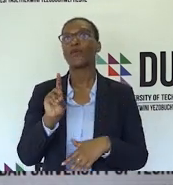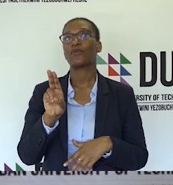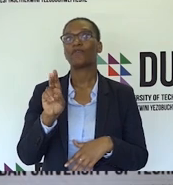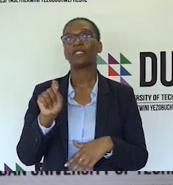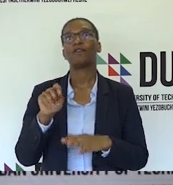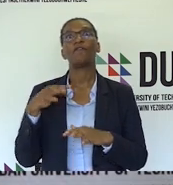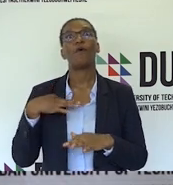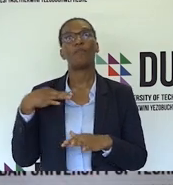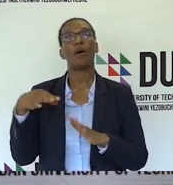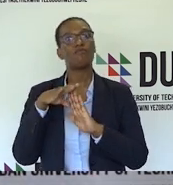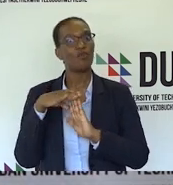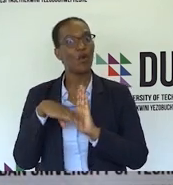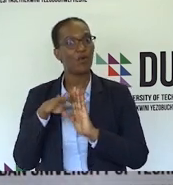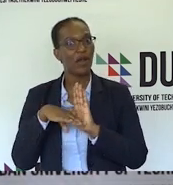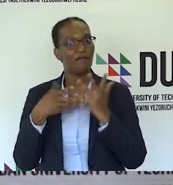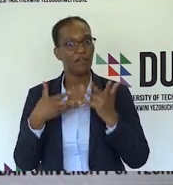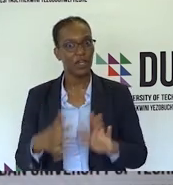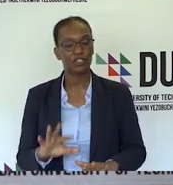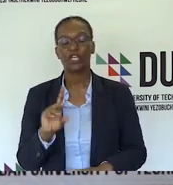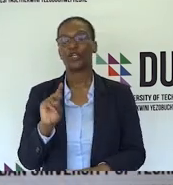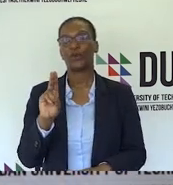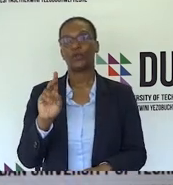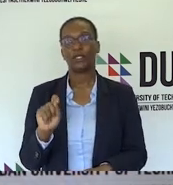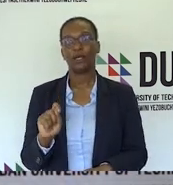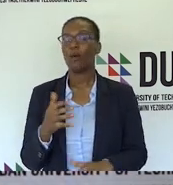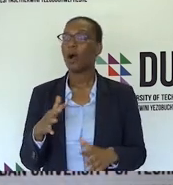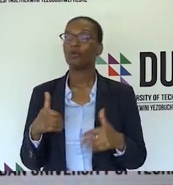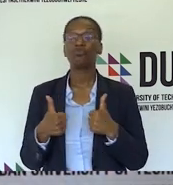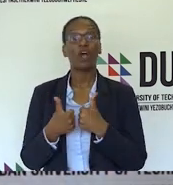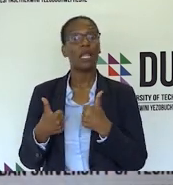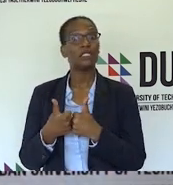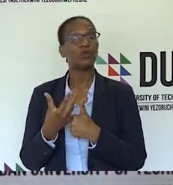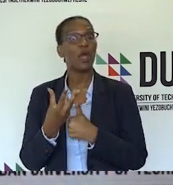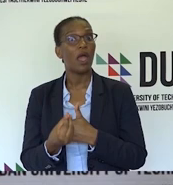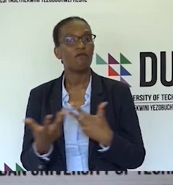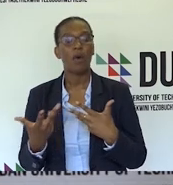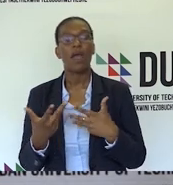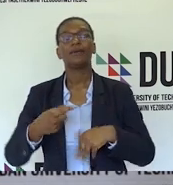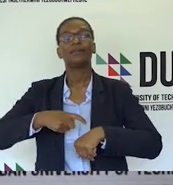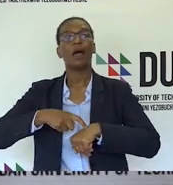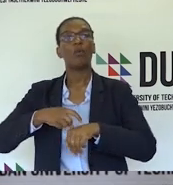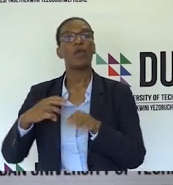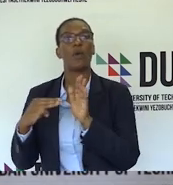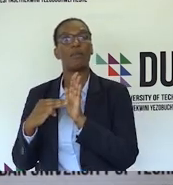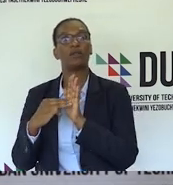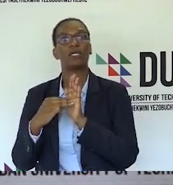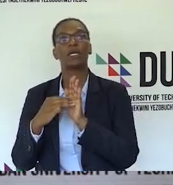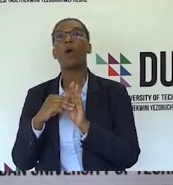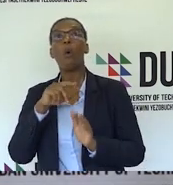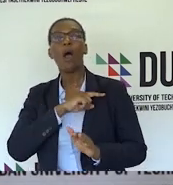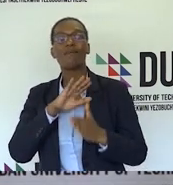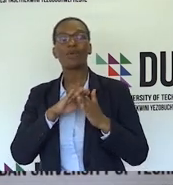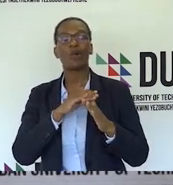for at DUT. Given the challenges you had to grapple with in your matric year as a result